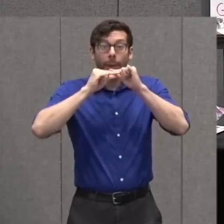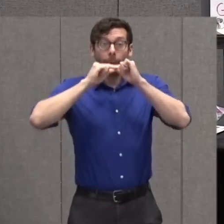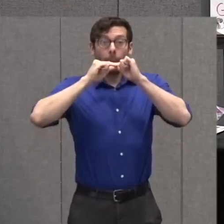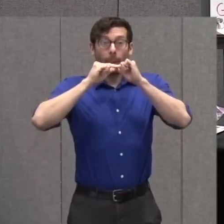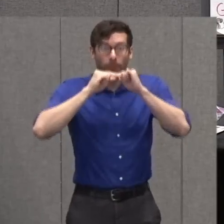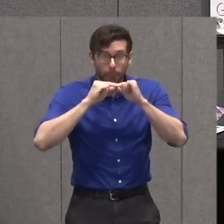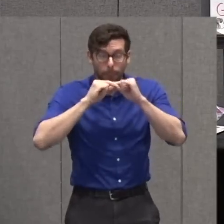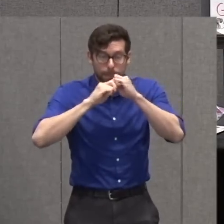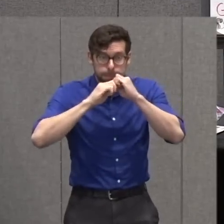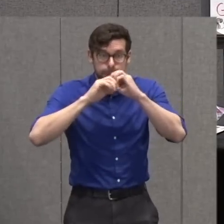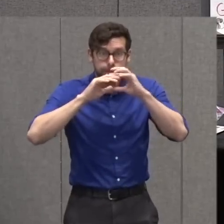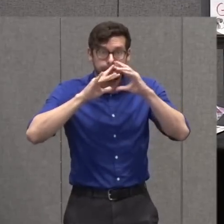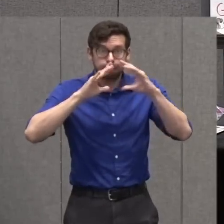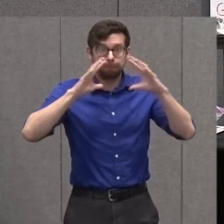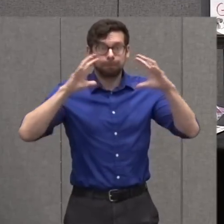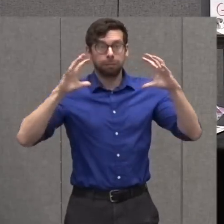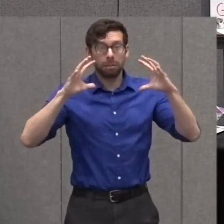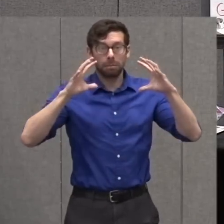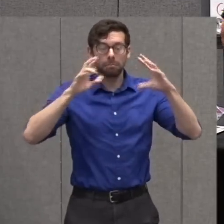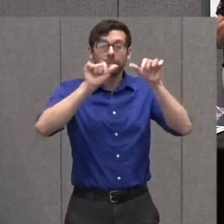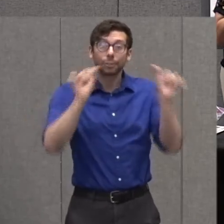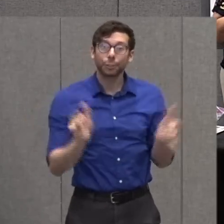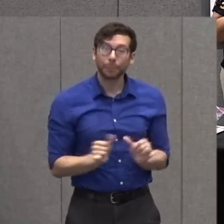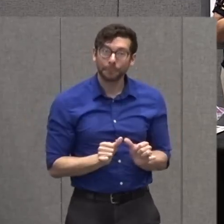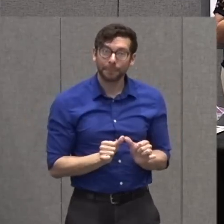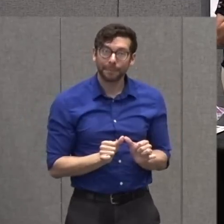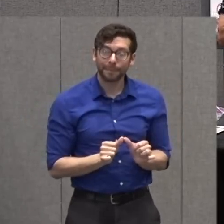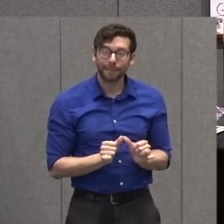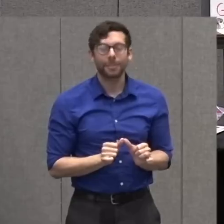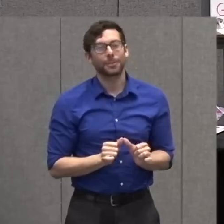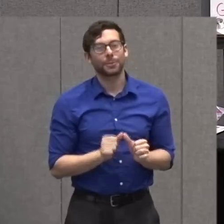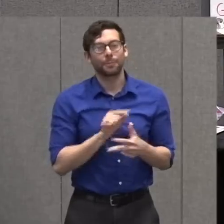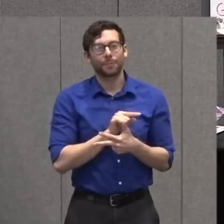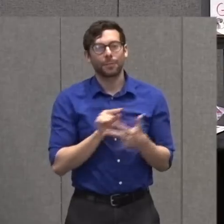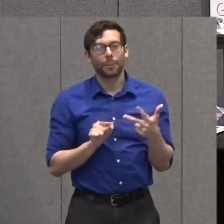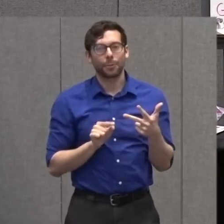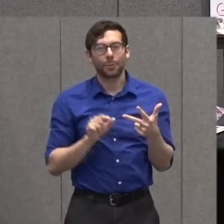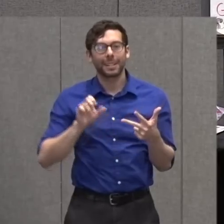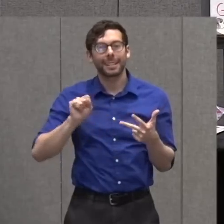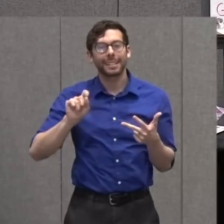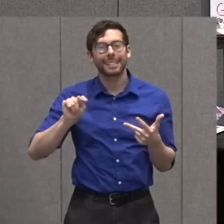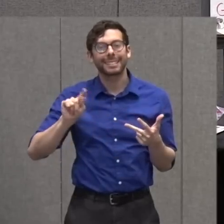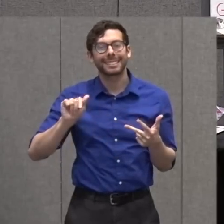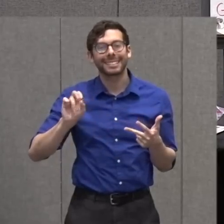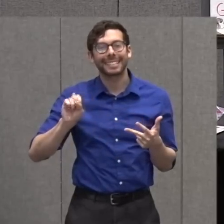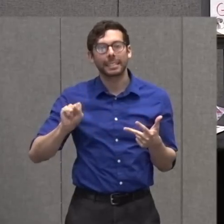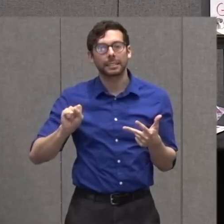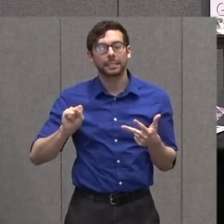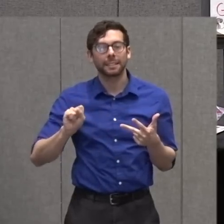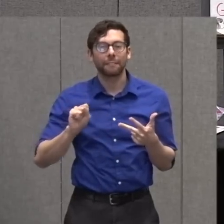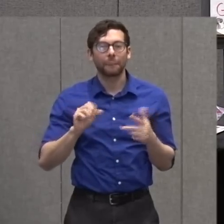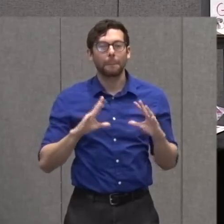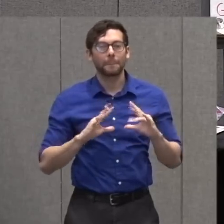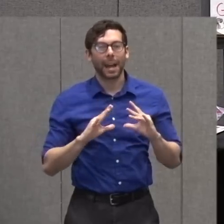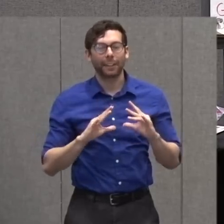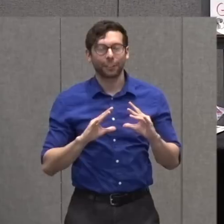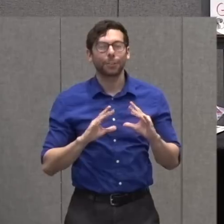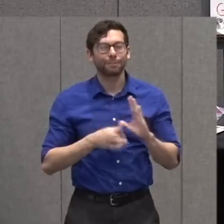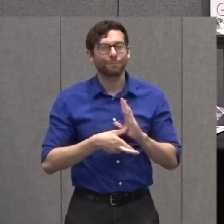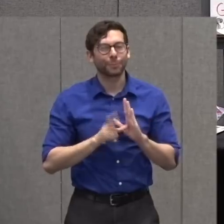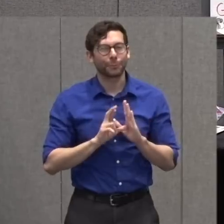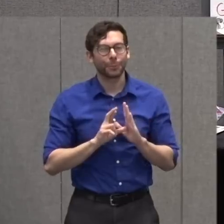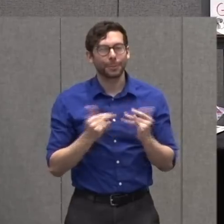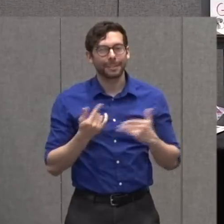Okay? So those are the 3 states of matter that we're going to review today. I want to talk a little bit about